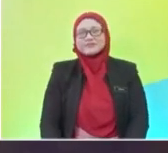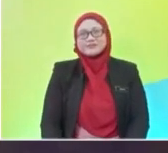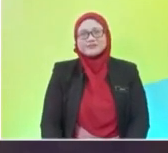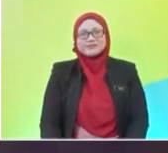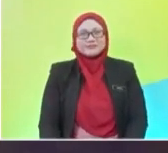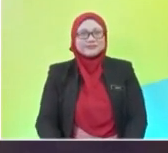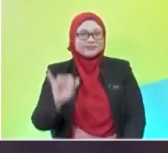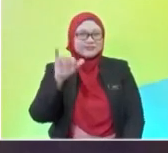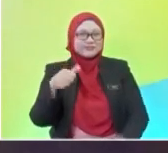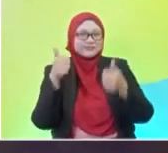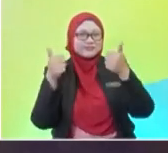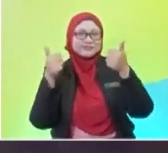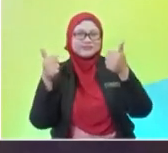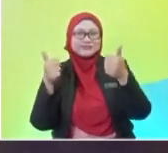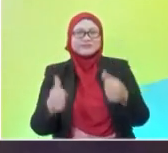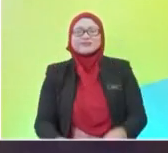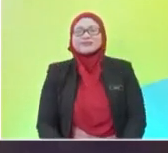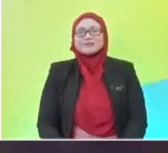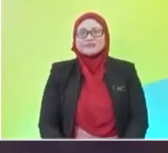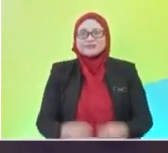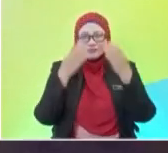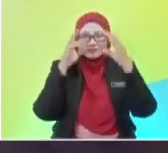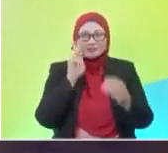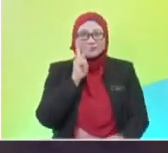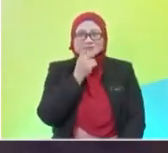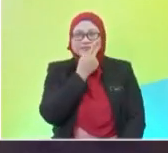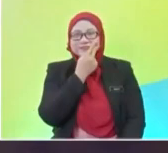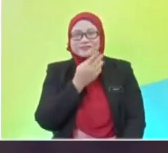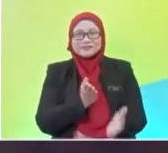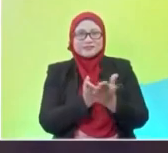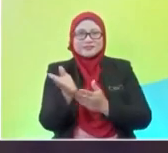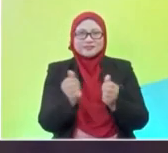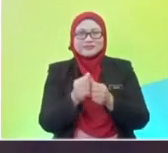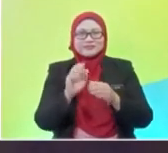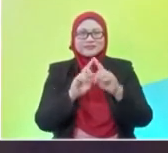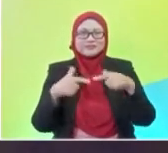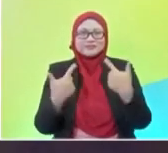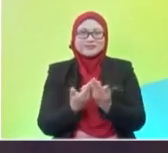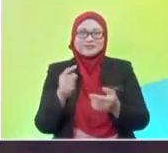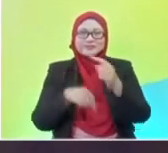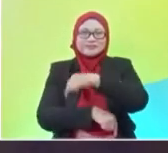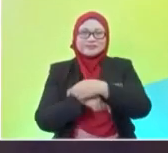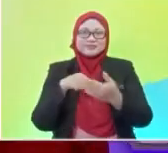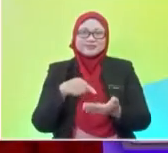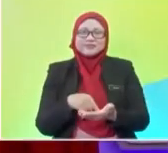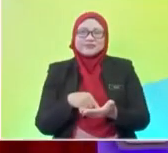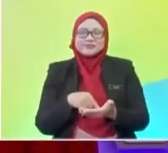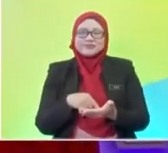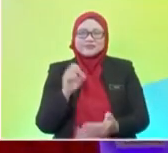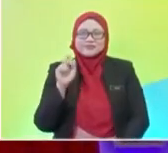Yes! Good job, everyone. Well, Miss Kenanga, without further ado, let's proceed with today's class, shall we? Yes, sure.